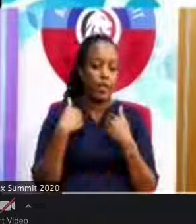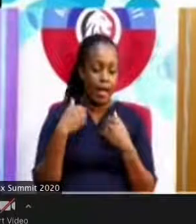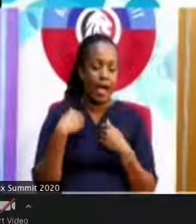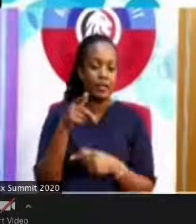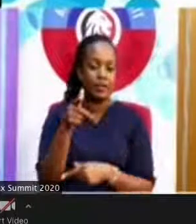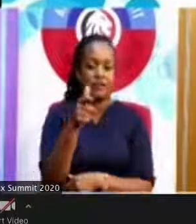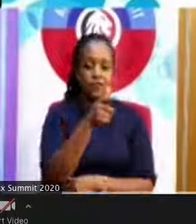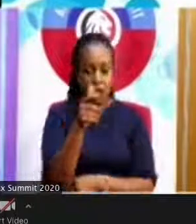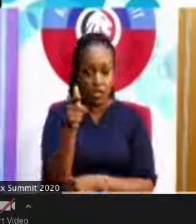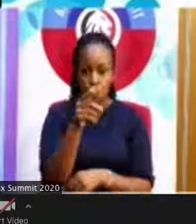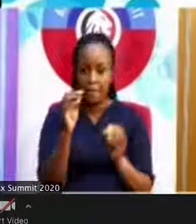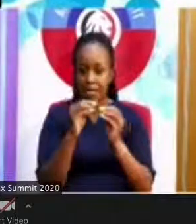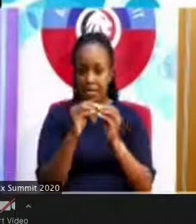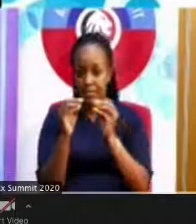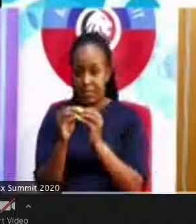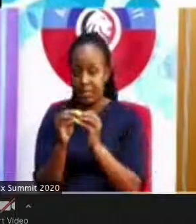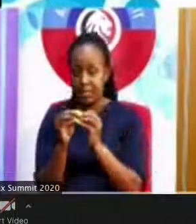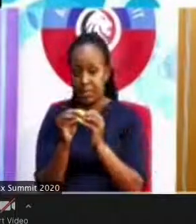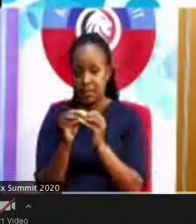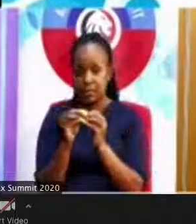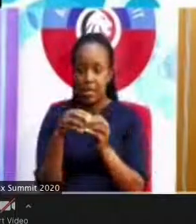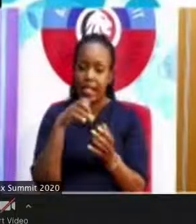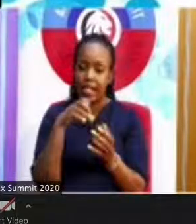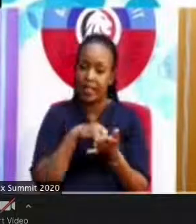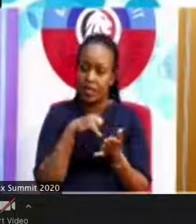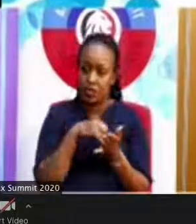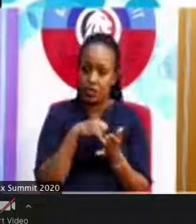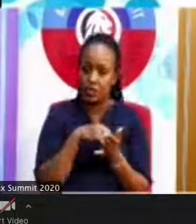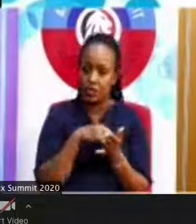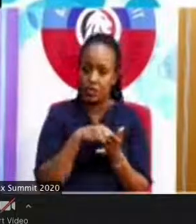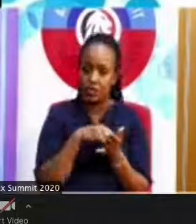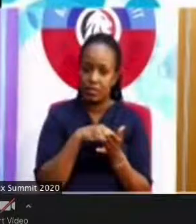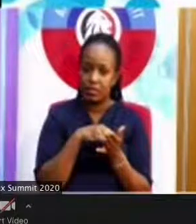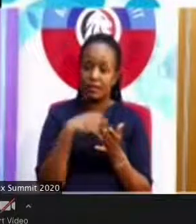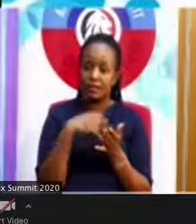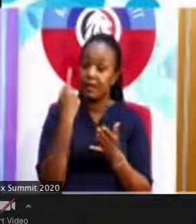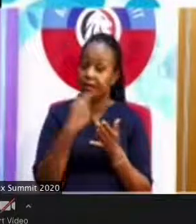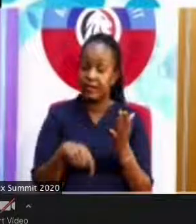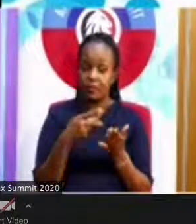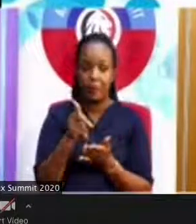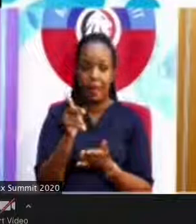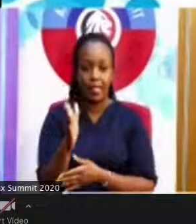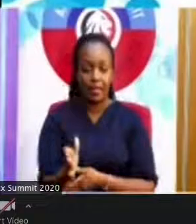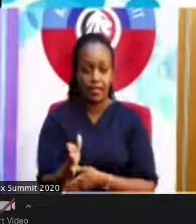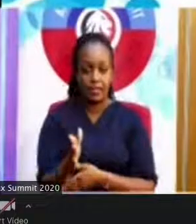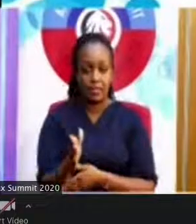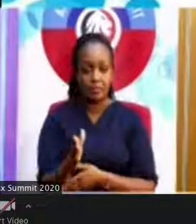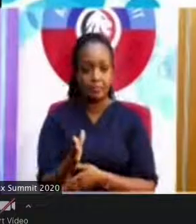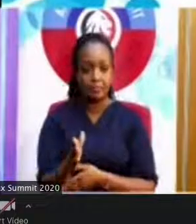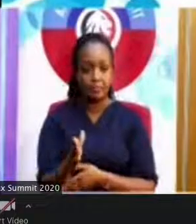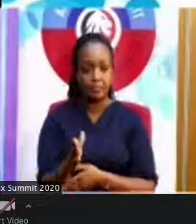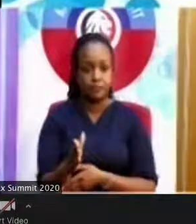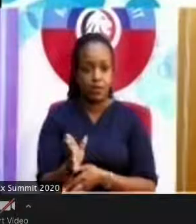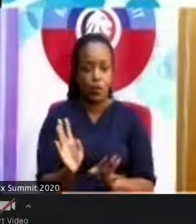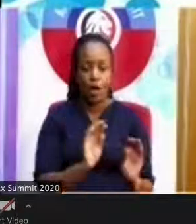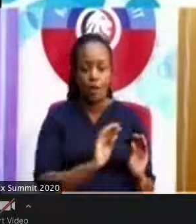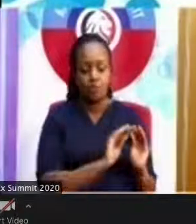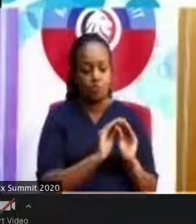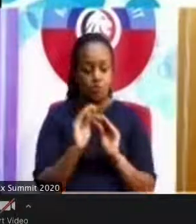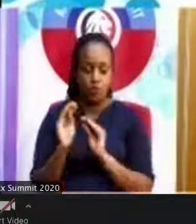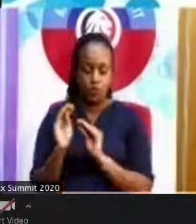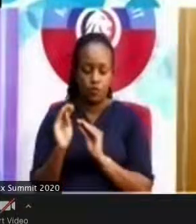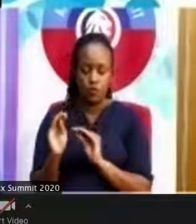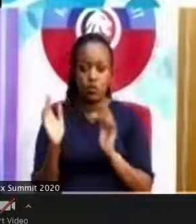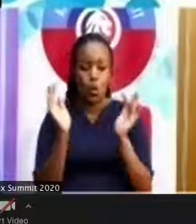functional meetings, including meetings with taxpayers, were moved on to online